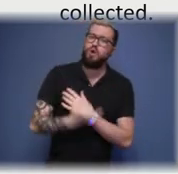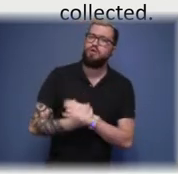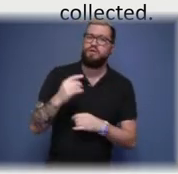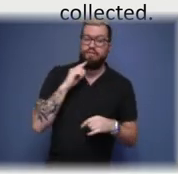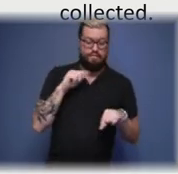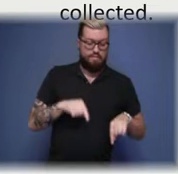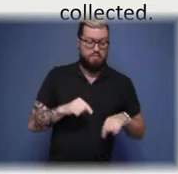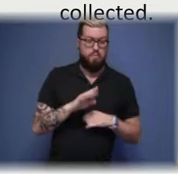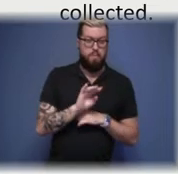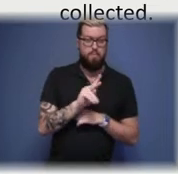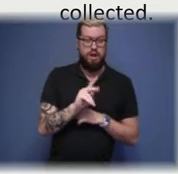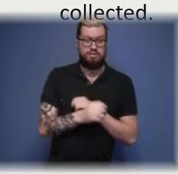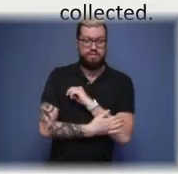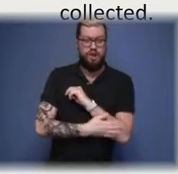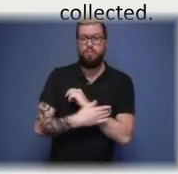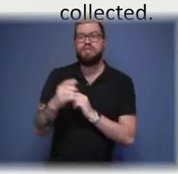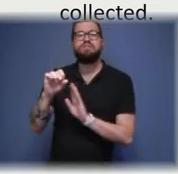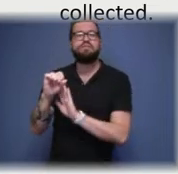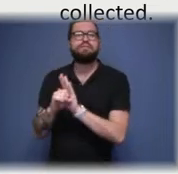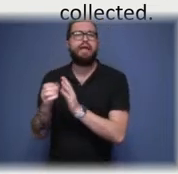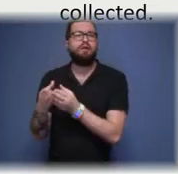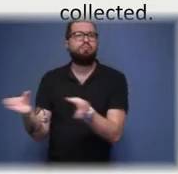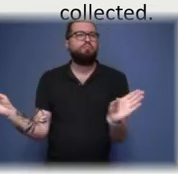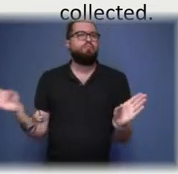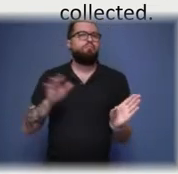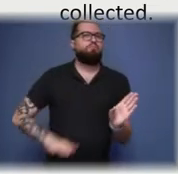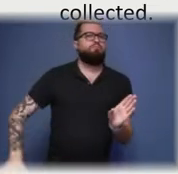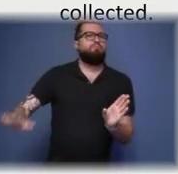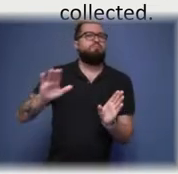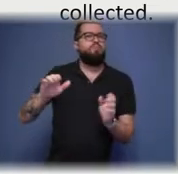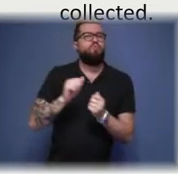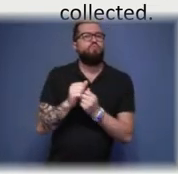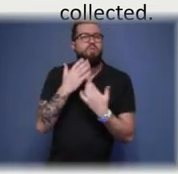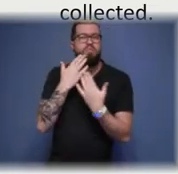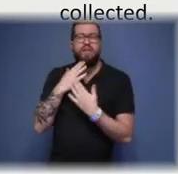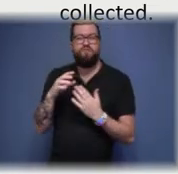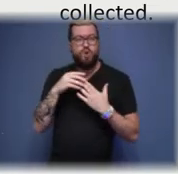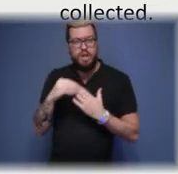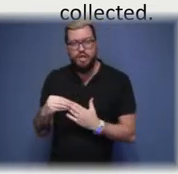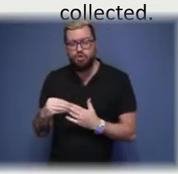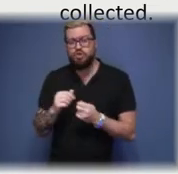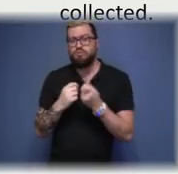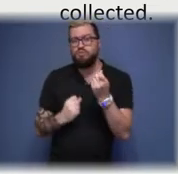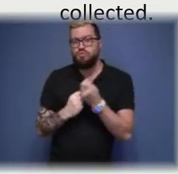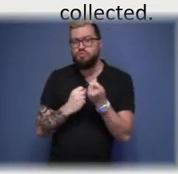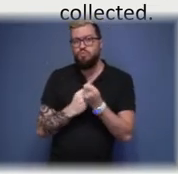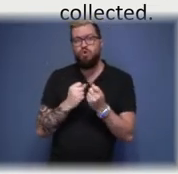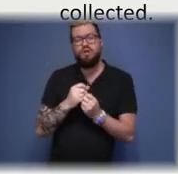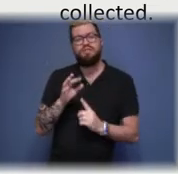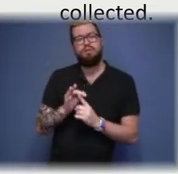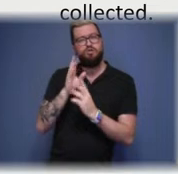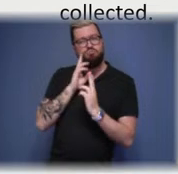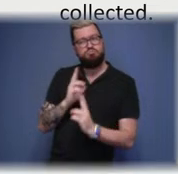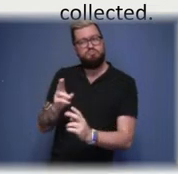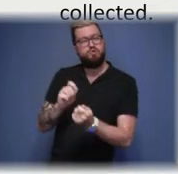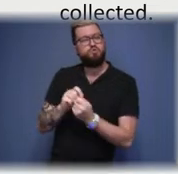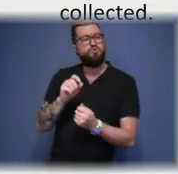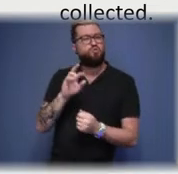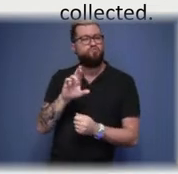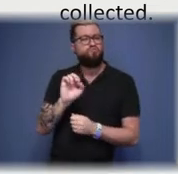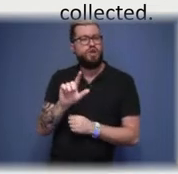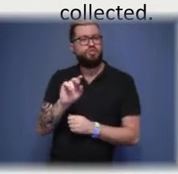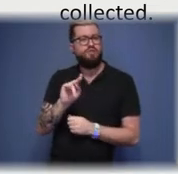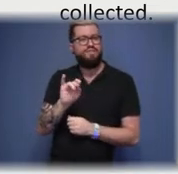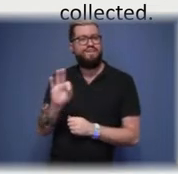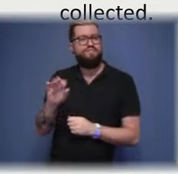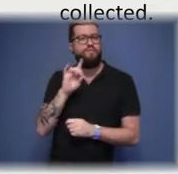Bucks County, but statewide. So we thank you for your leadership and your support, and a special thanks to Rachel Neff for her leadership